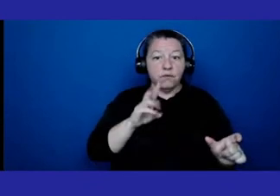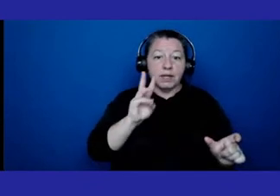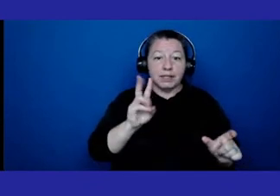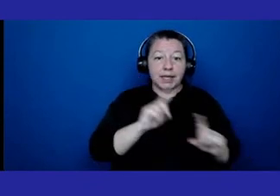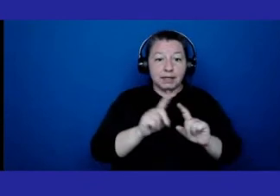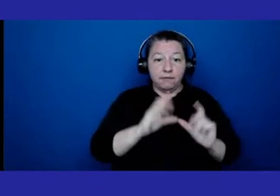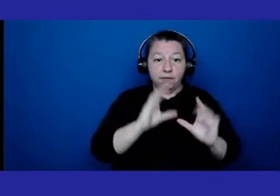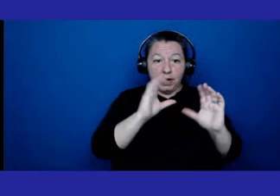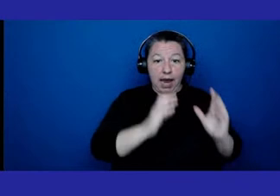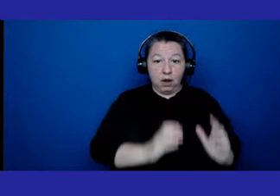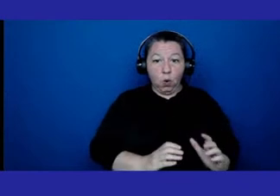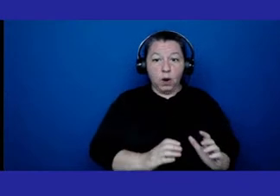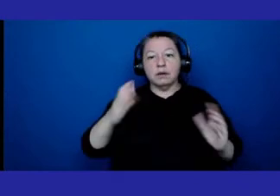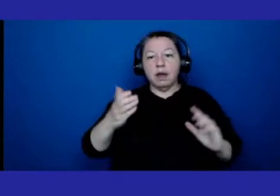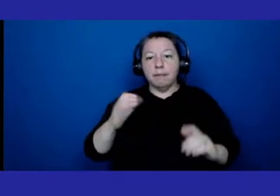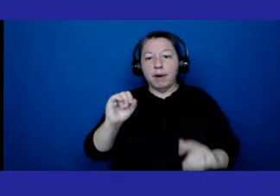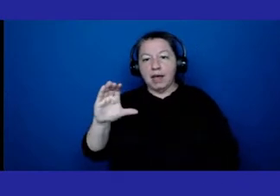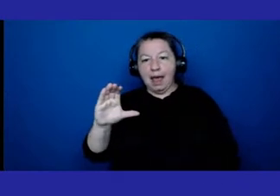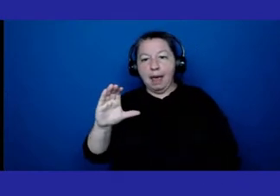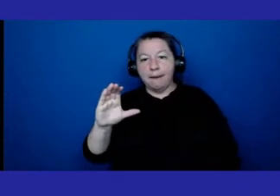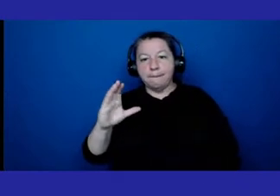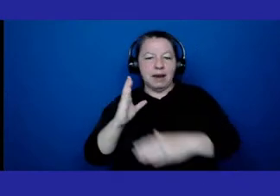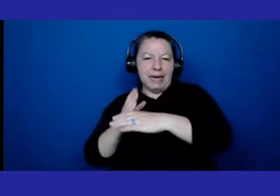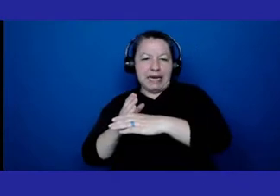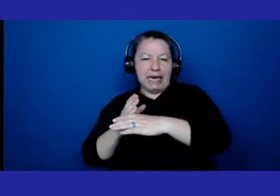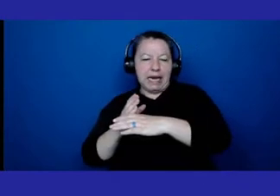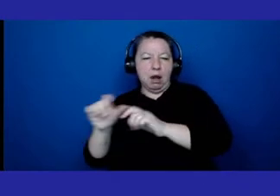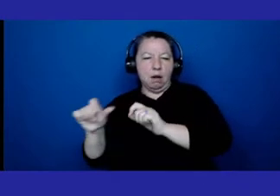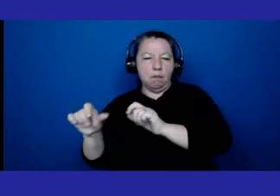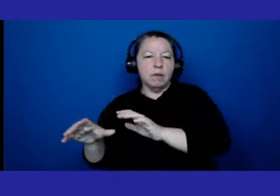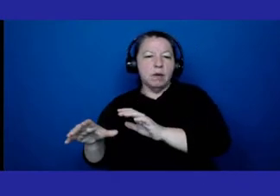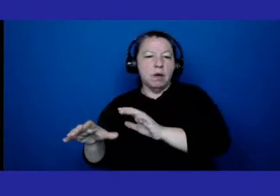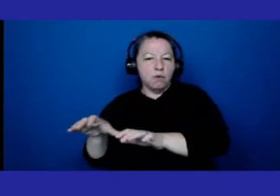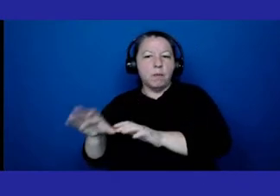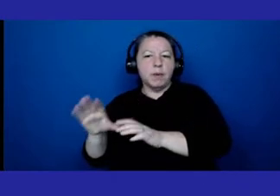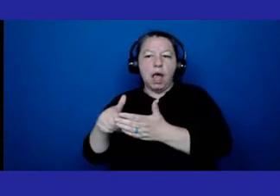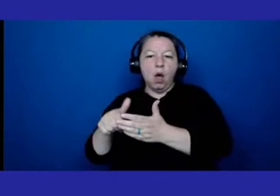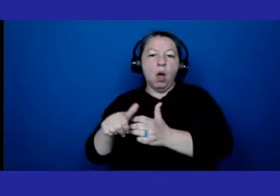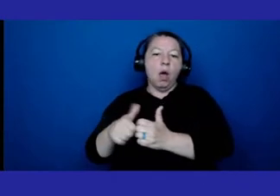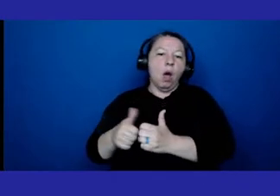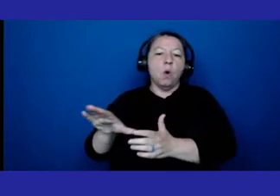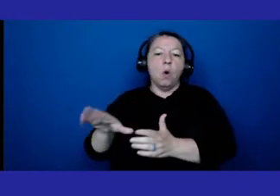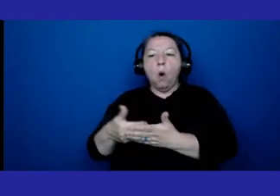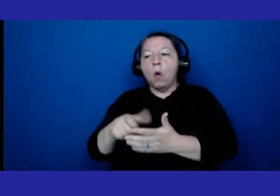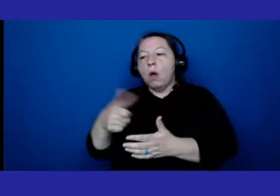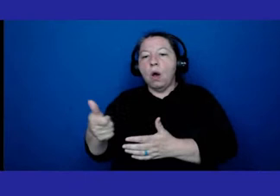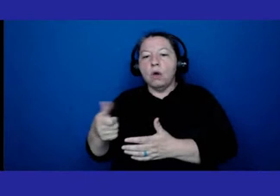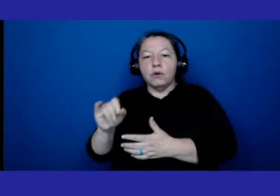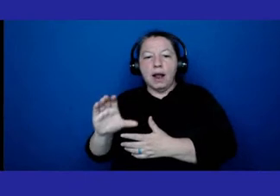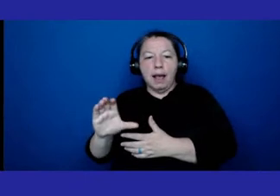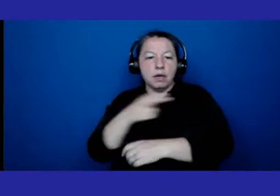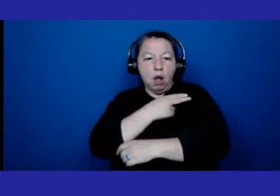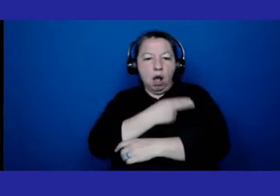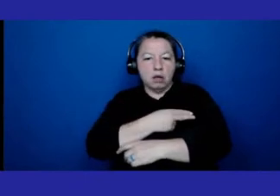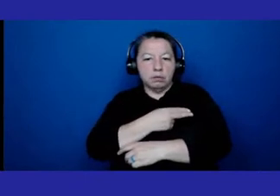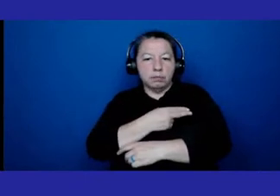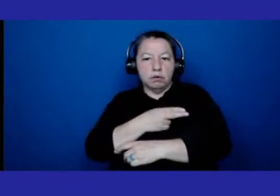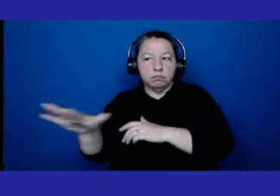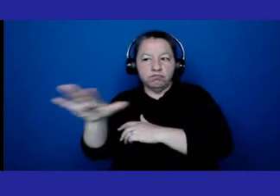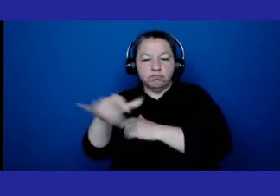categories compared to the Epic median performance, how all other Epic hospitals in the country perform on the same measure.